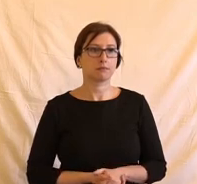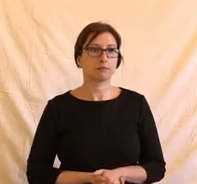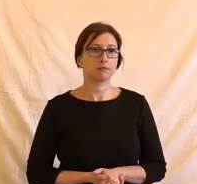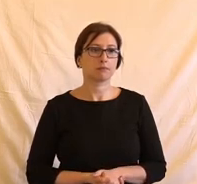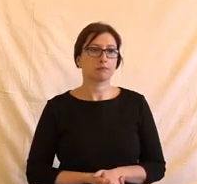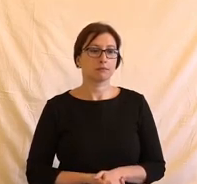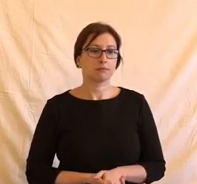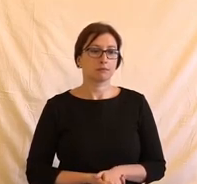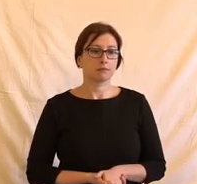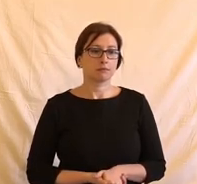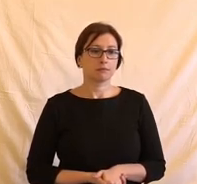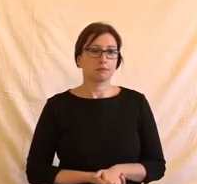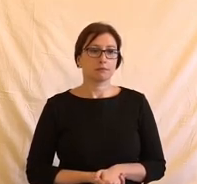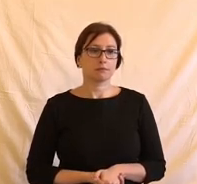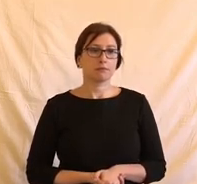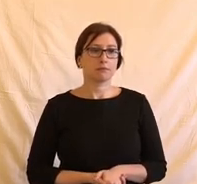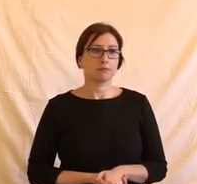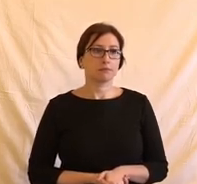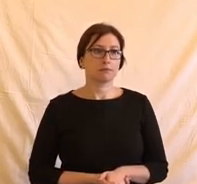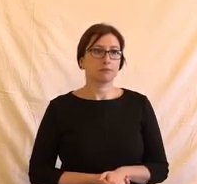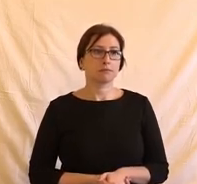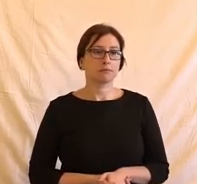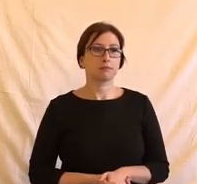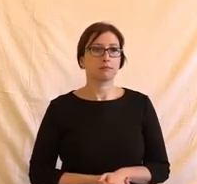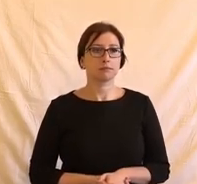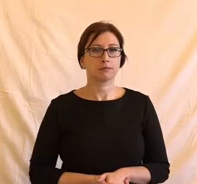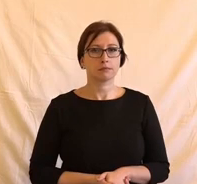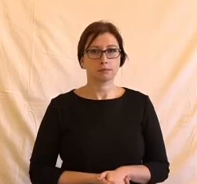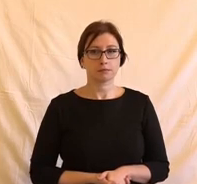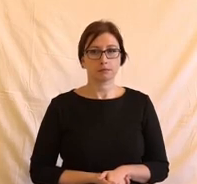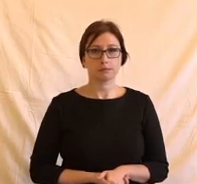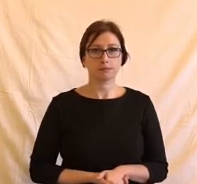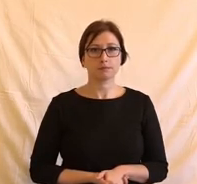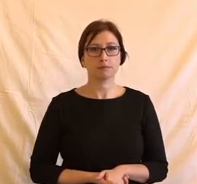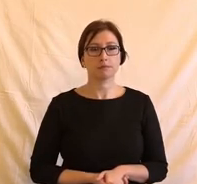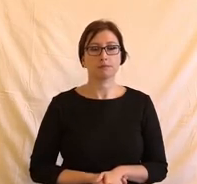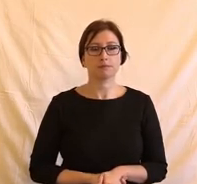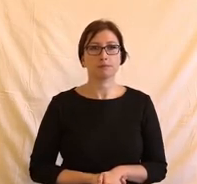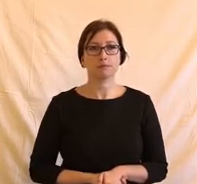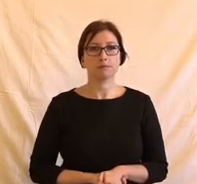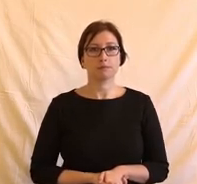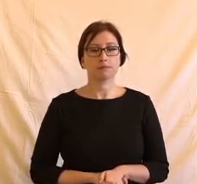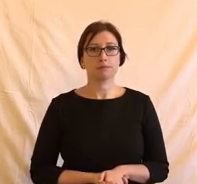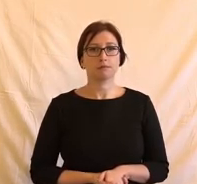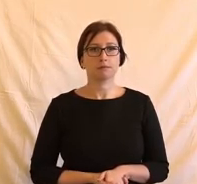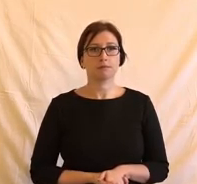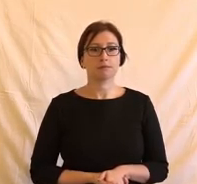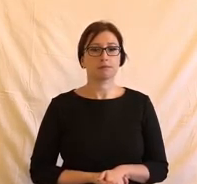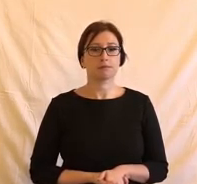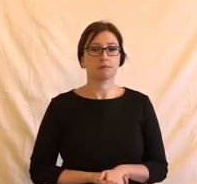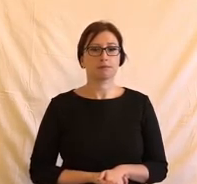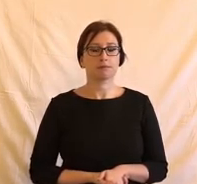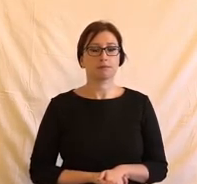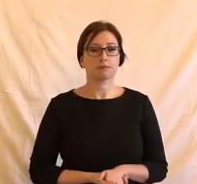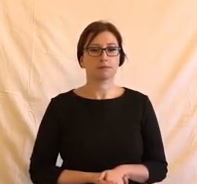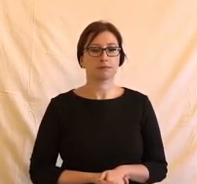and I was giving out drinks and having a jolly good time.